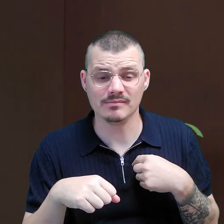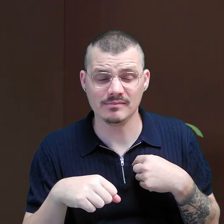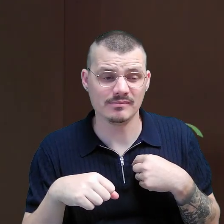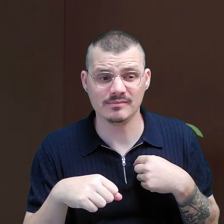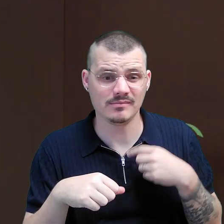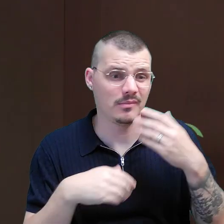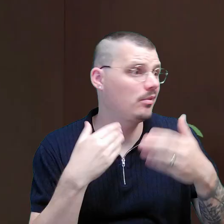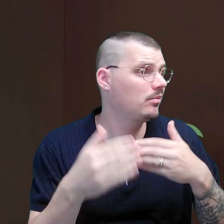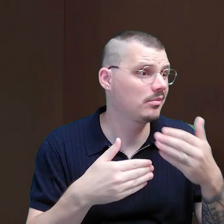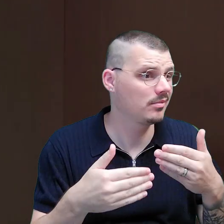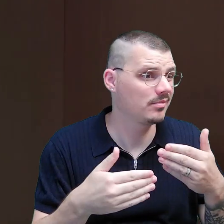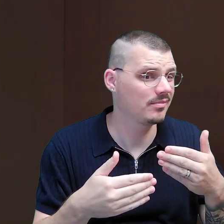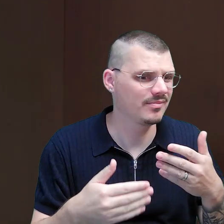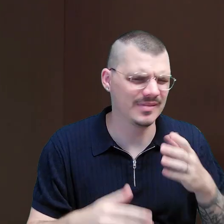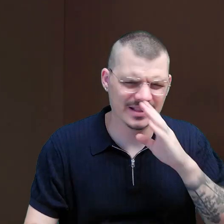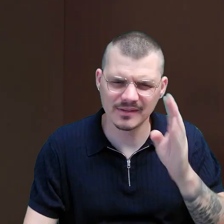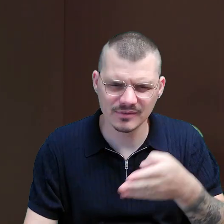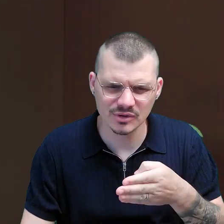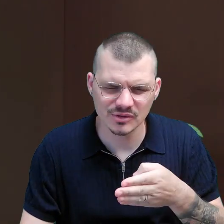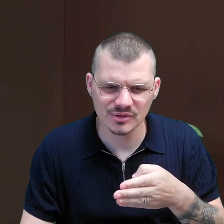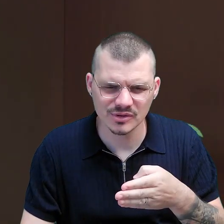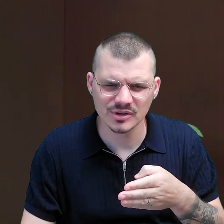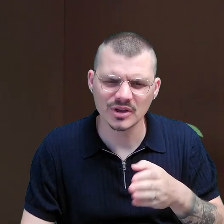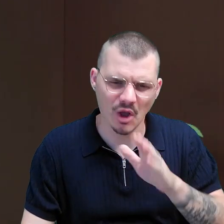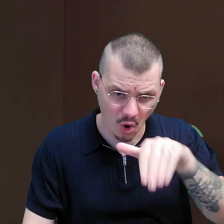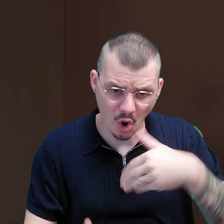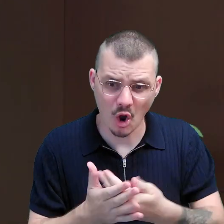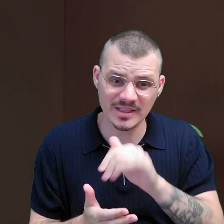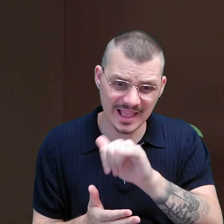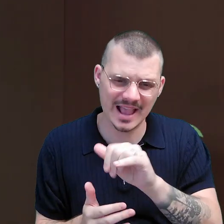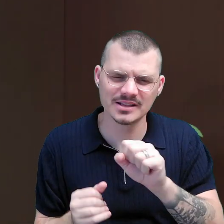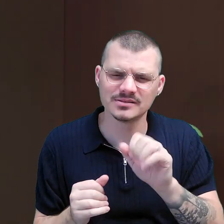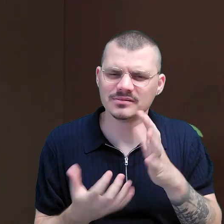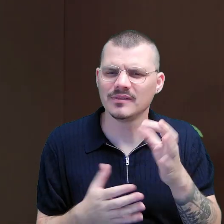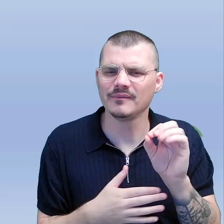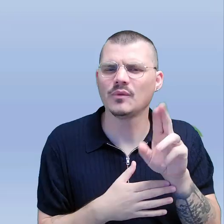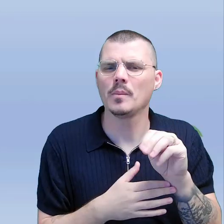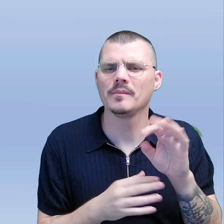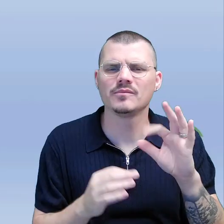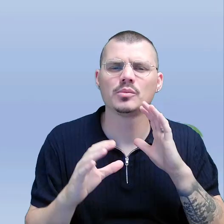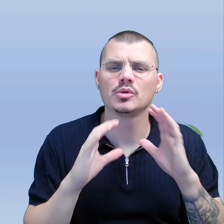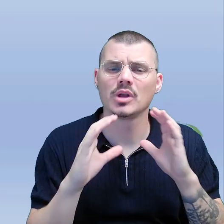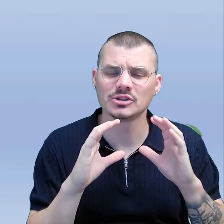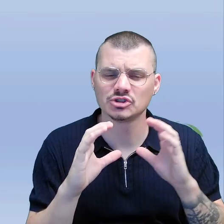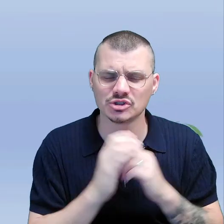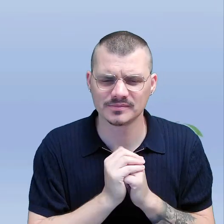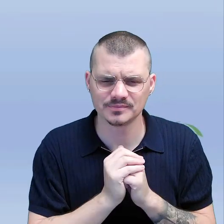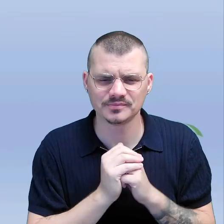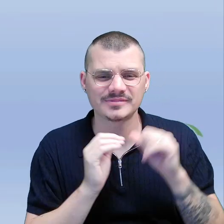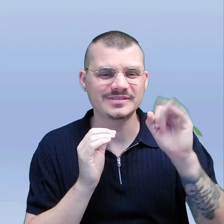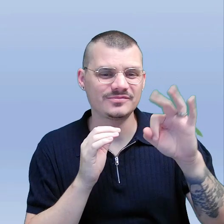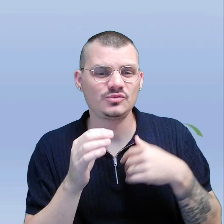stuff? Pretty much never. It's all communication. If we replace